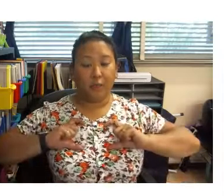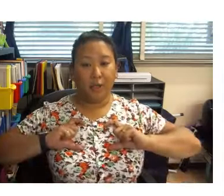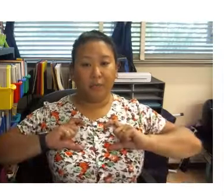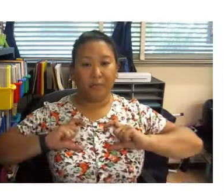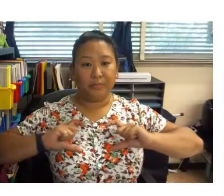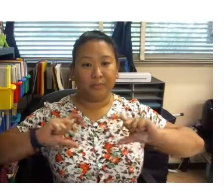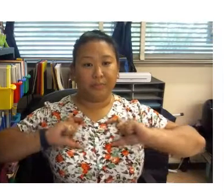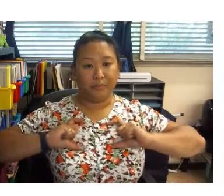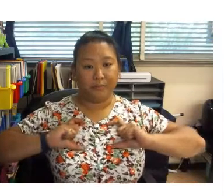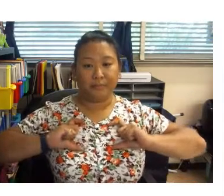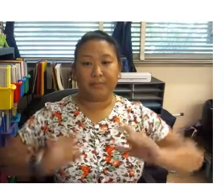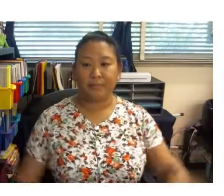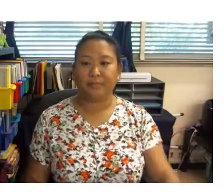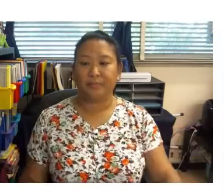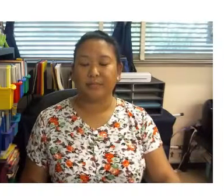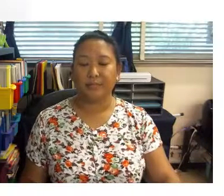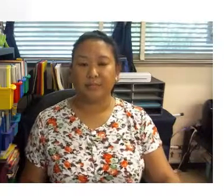a logo,